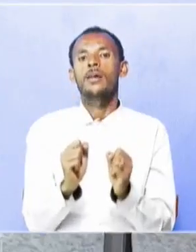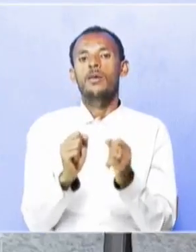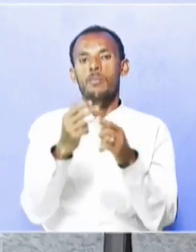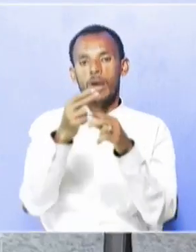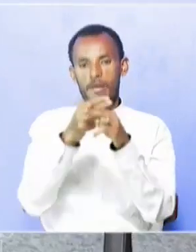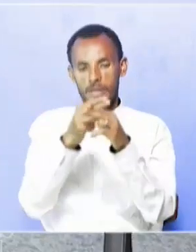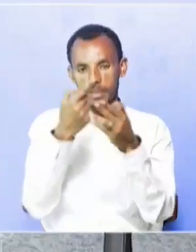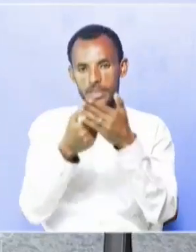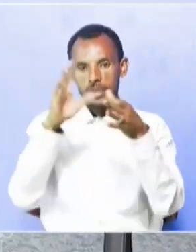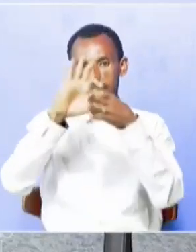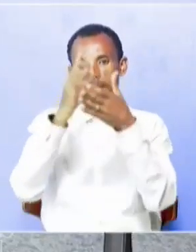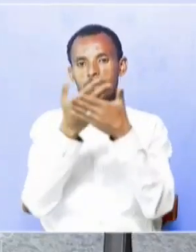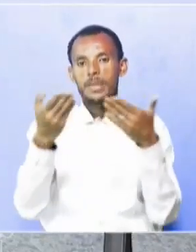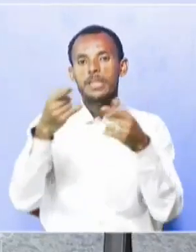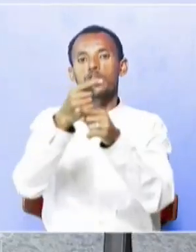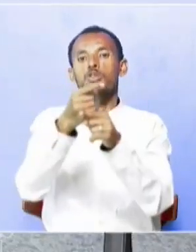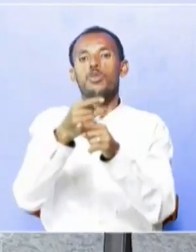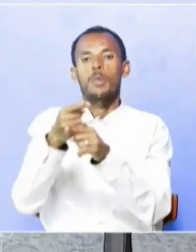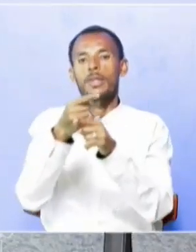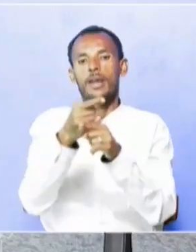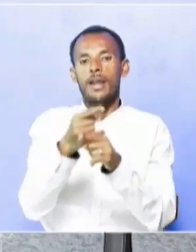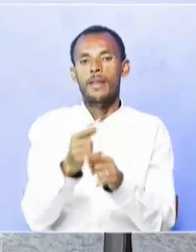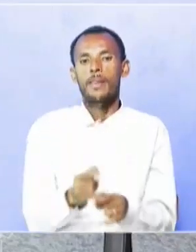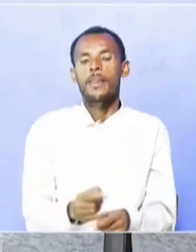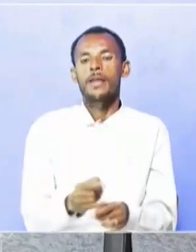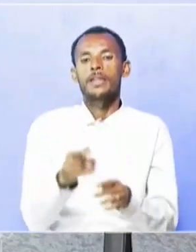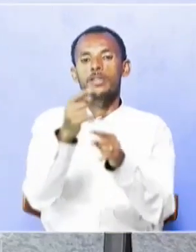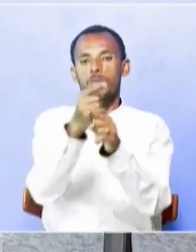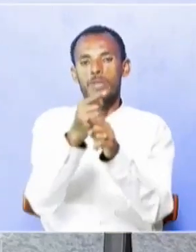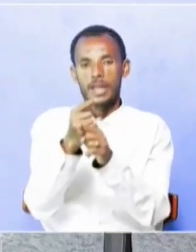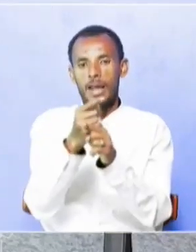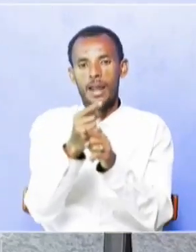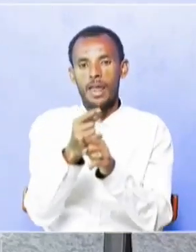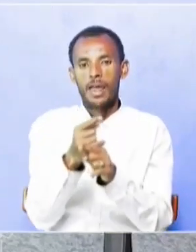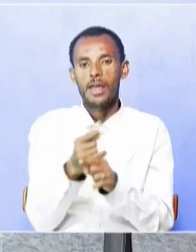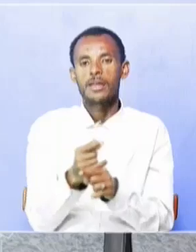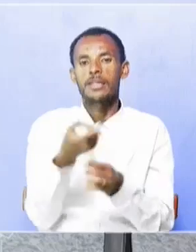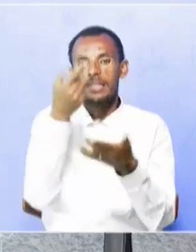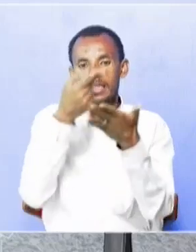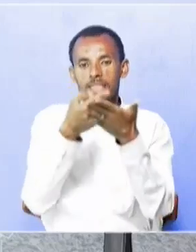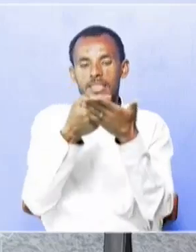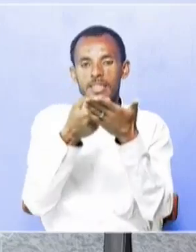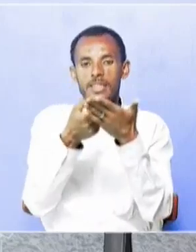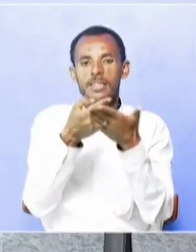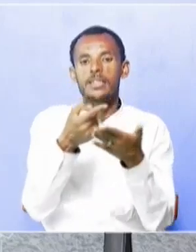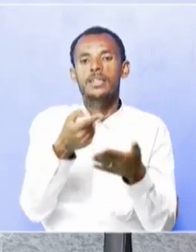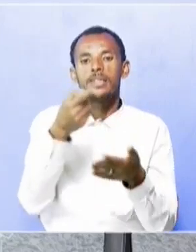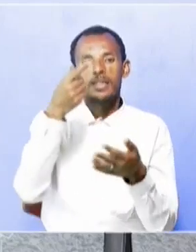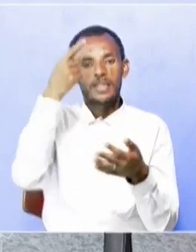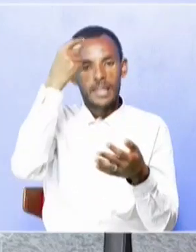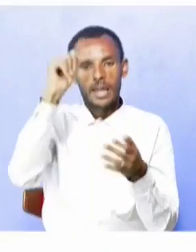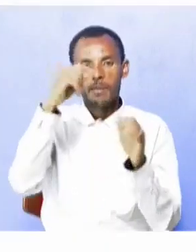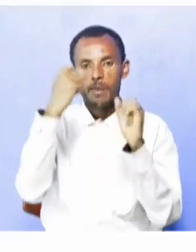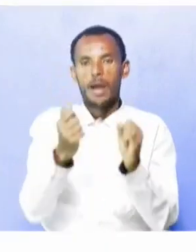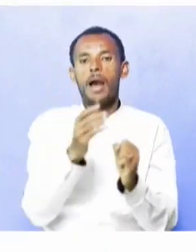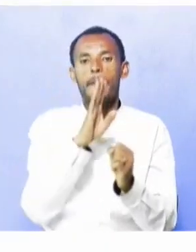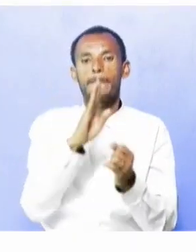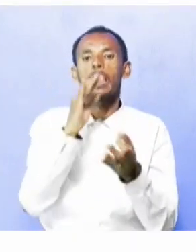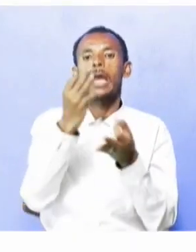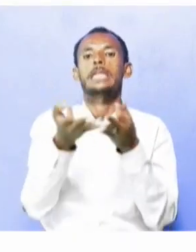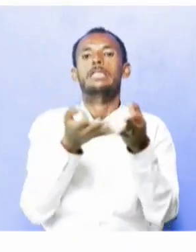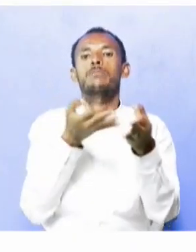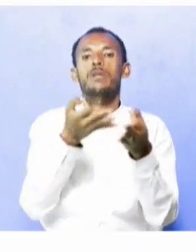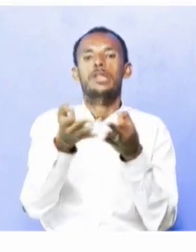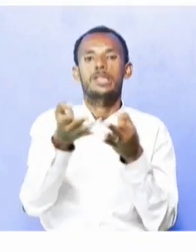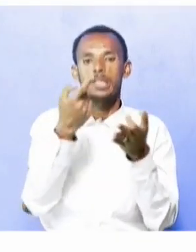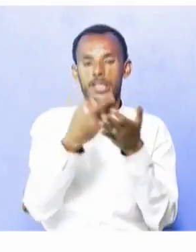this statement geometrically. Okay? Geometrically, this theorem can be expressed